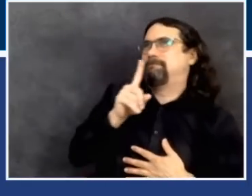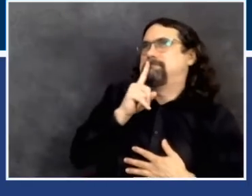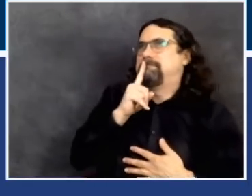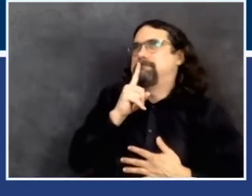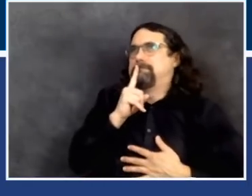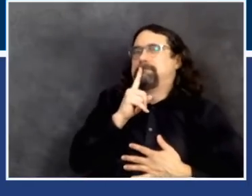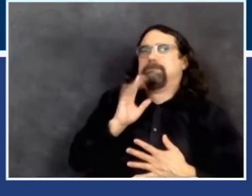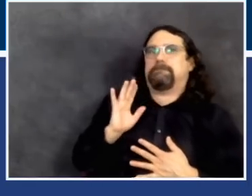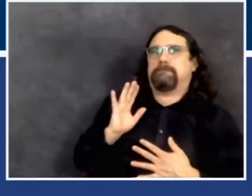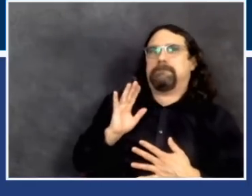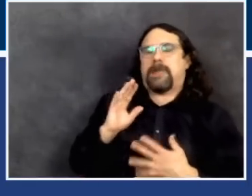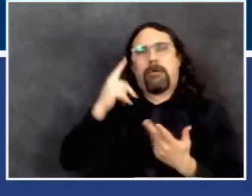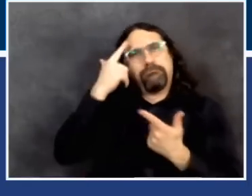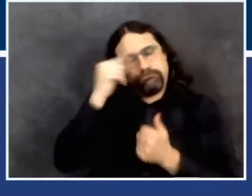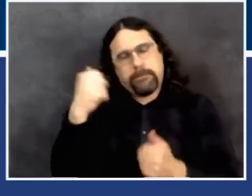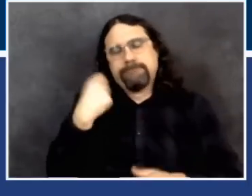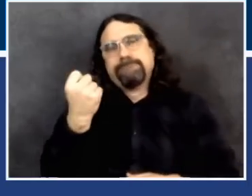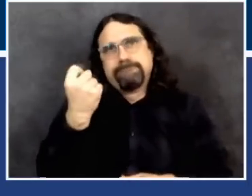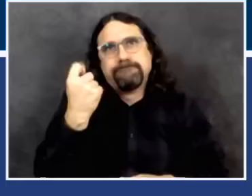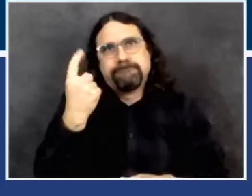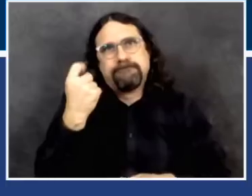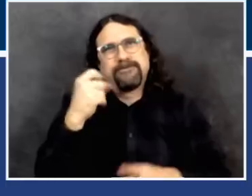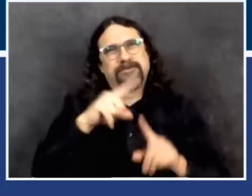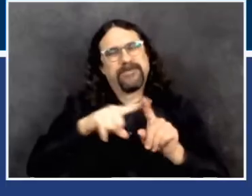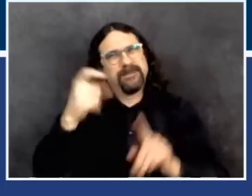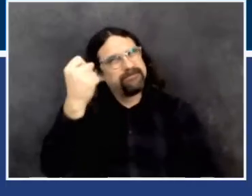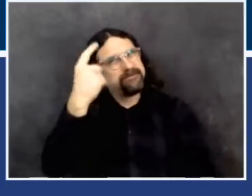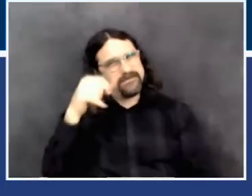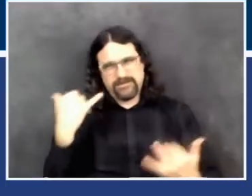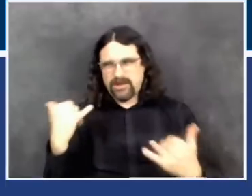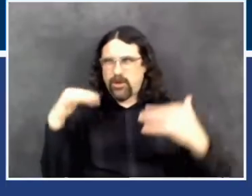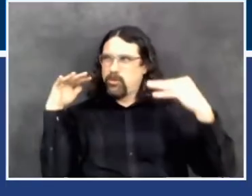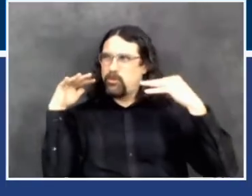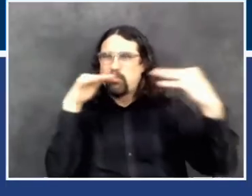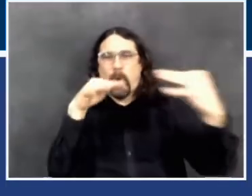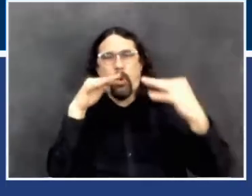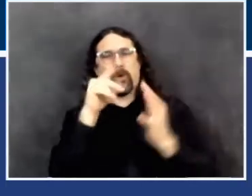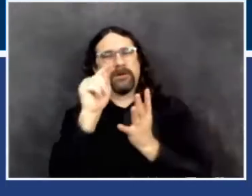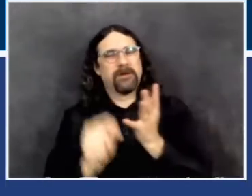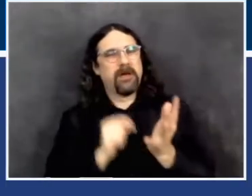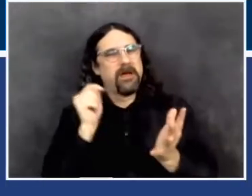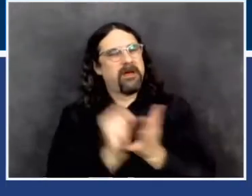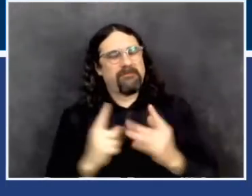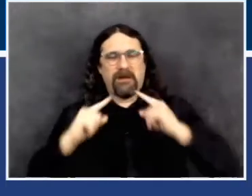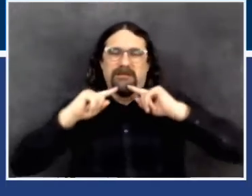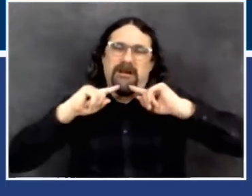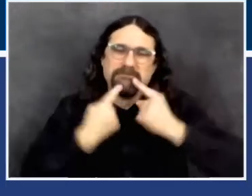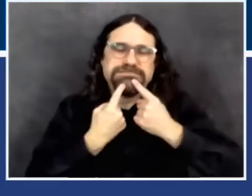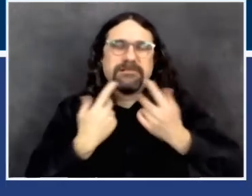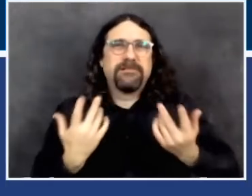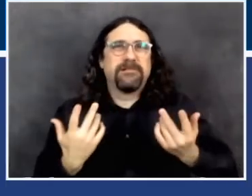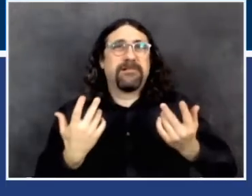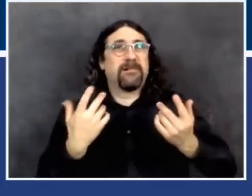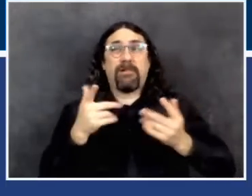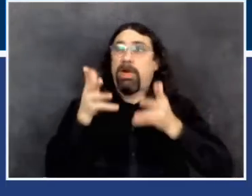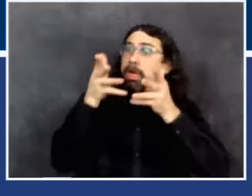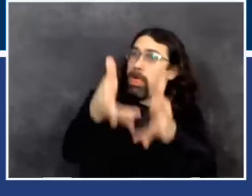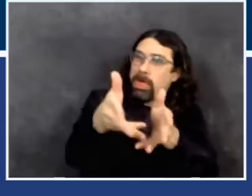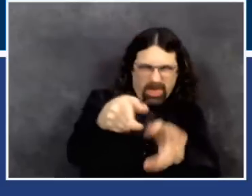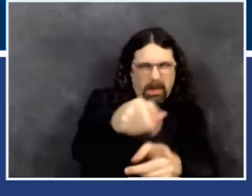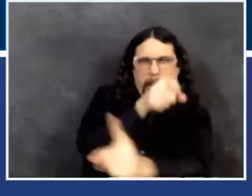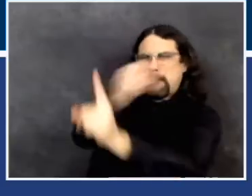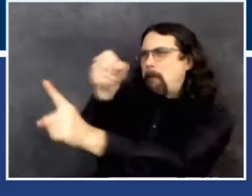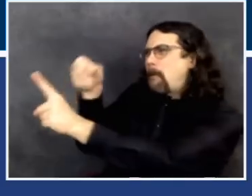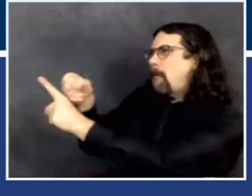In wartime, in a time when people's lives are threatened, in a time where if we don't get it right, this disease could come back and kill so many more,